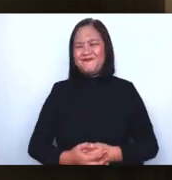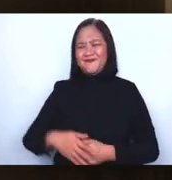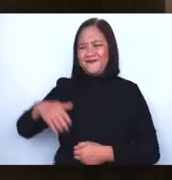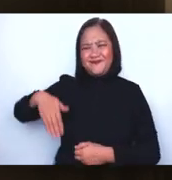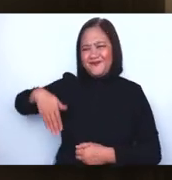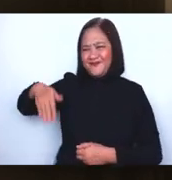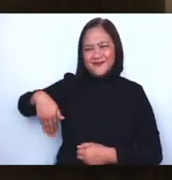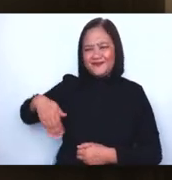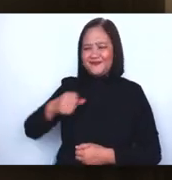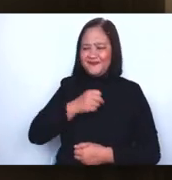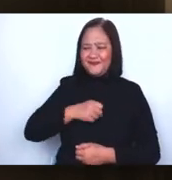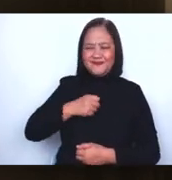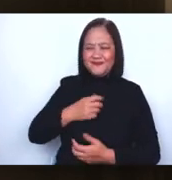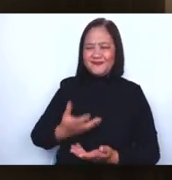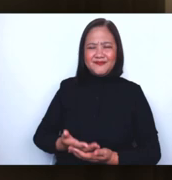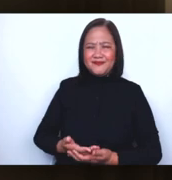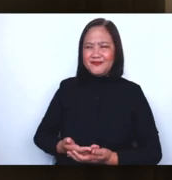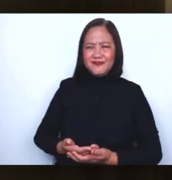Too late.